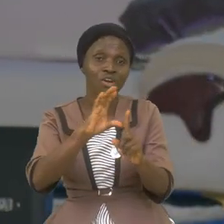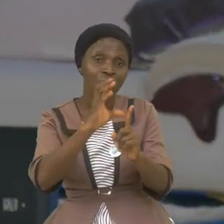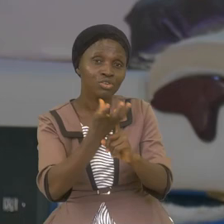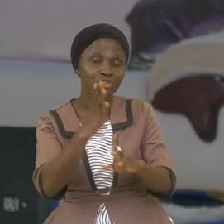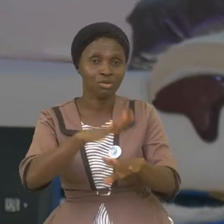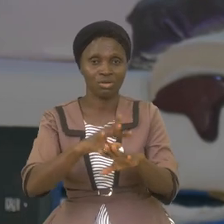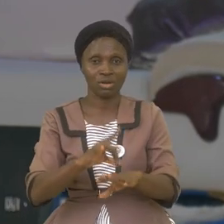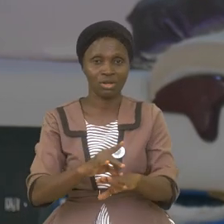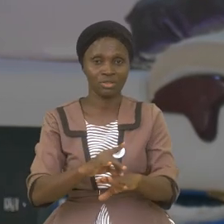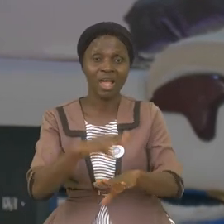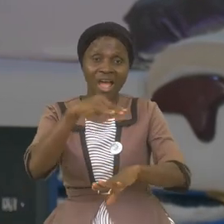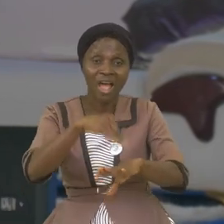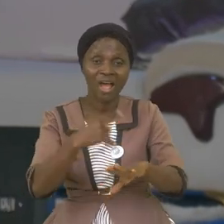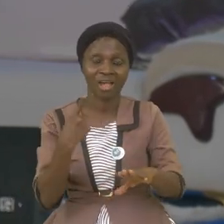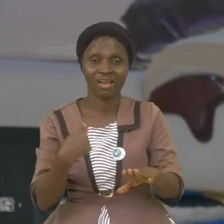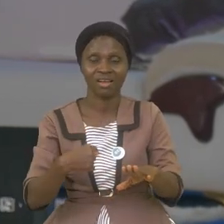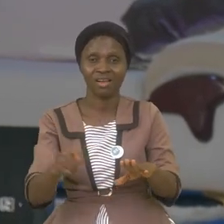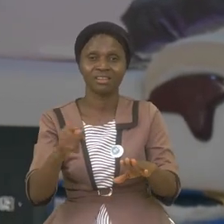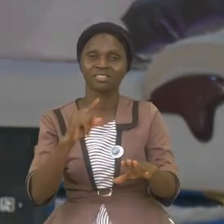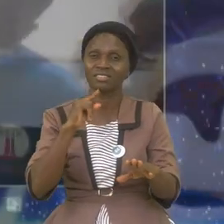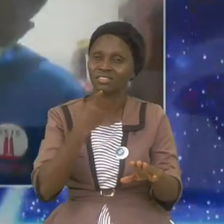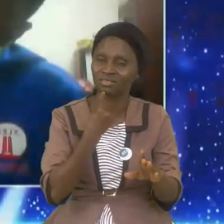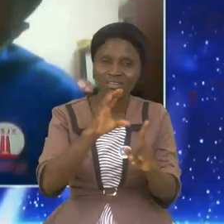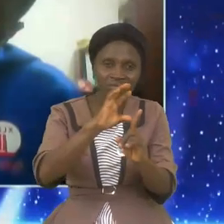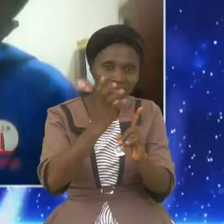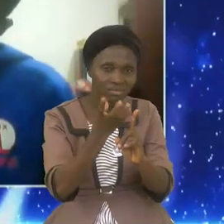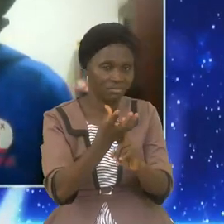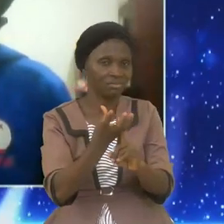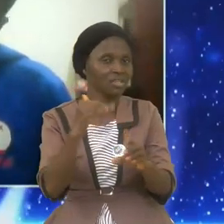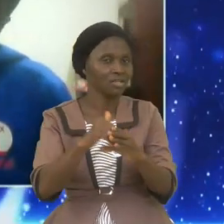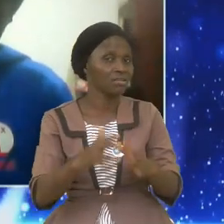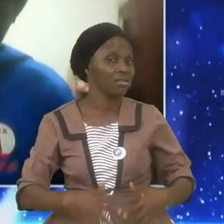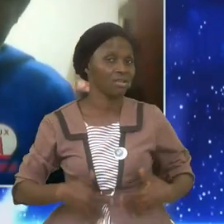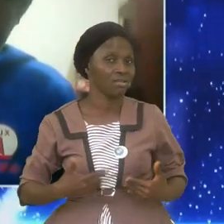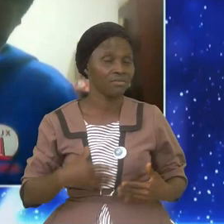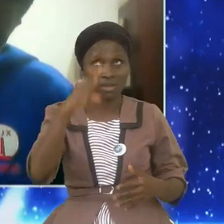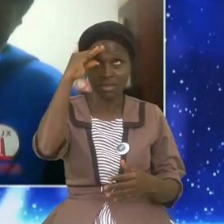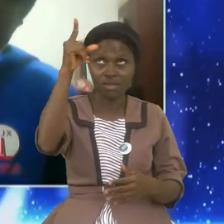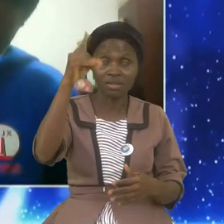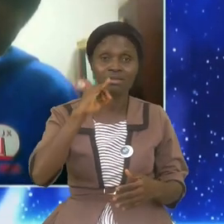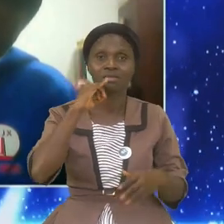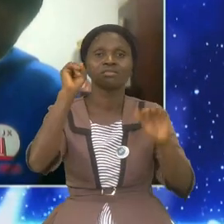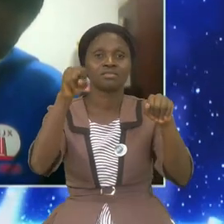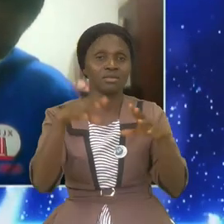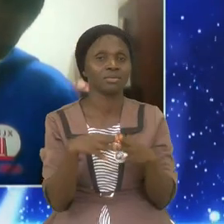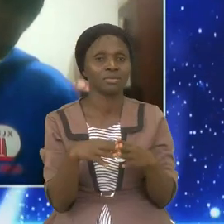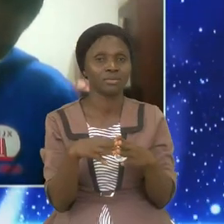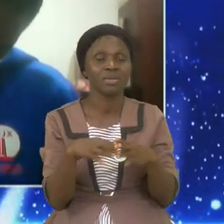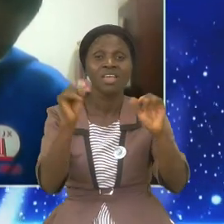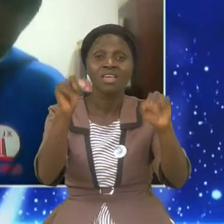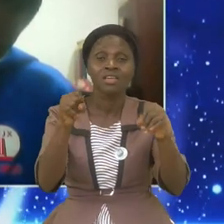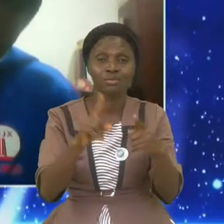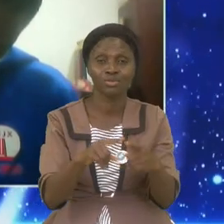the extreme circumstances in life. He is able